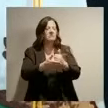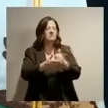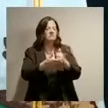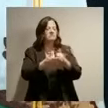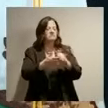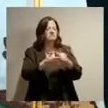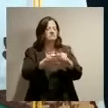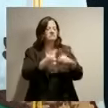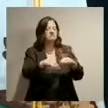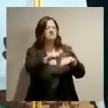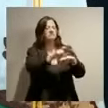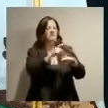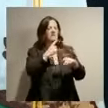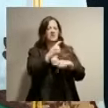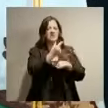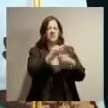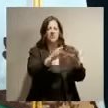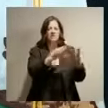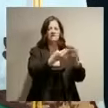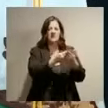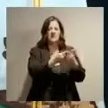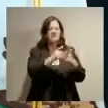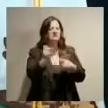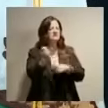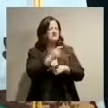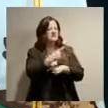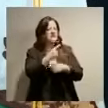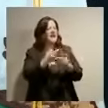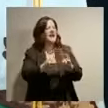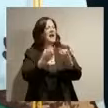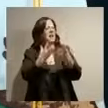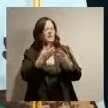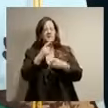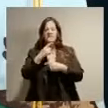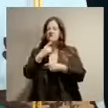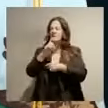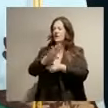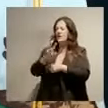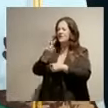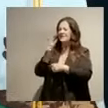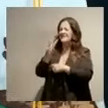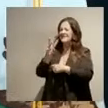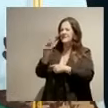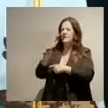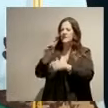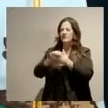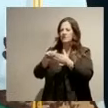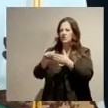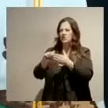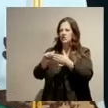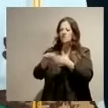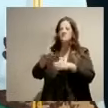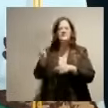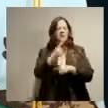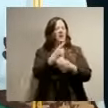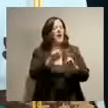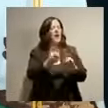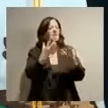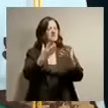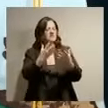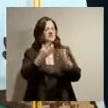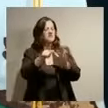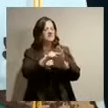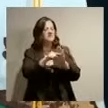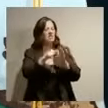how much that was? It's around $260 million. Okay. And the net operating loss proposal, I know